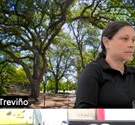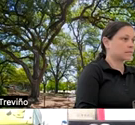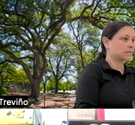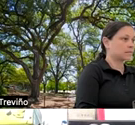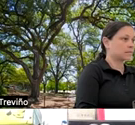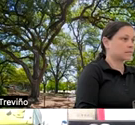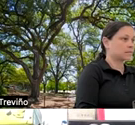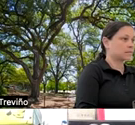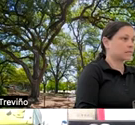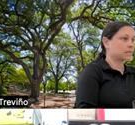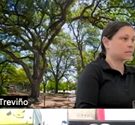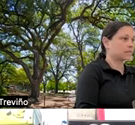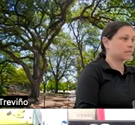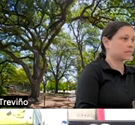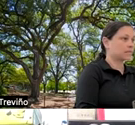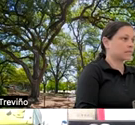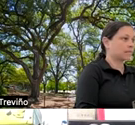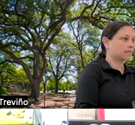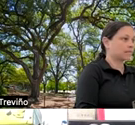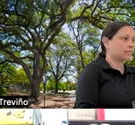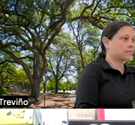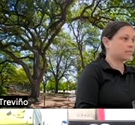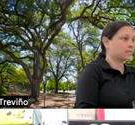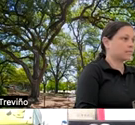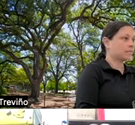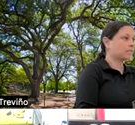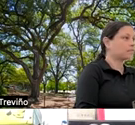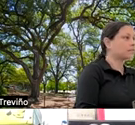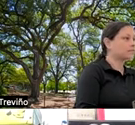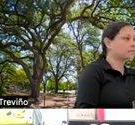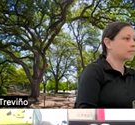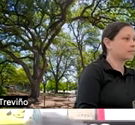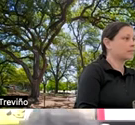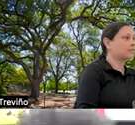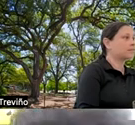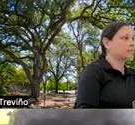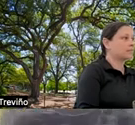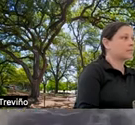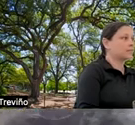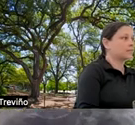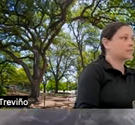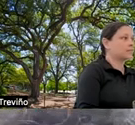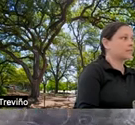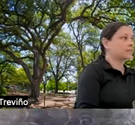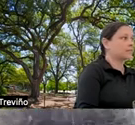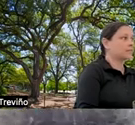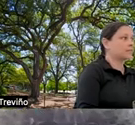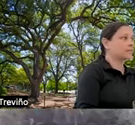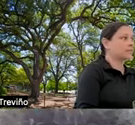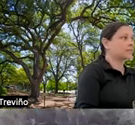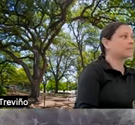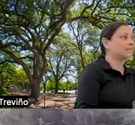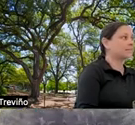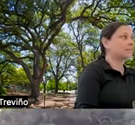briefly do an overview of what we've learned about the workforce so far. Dr. Dorothy Mendel, on